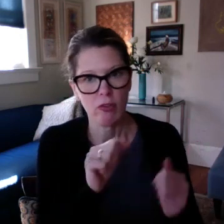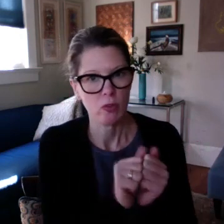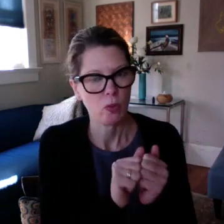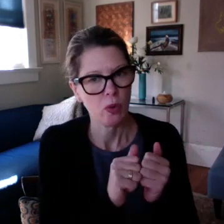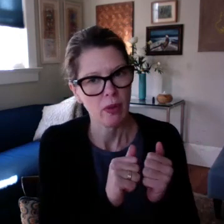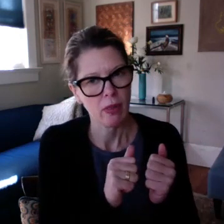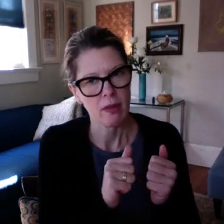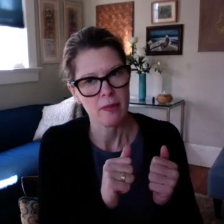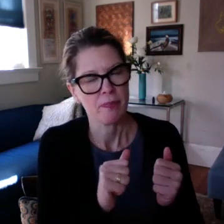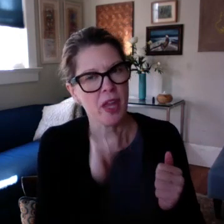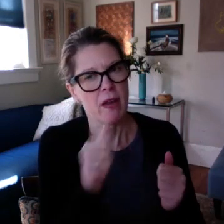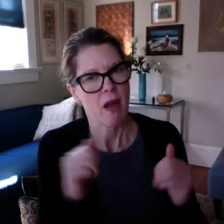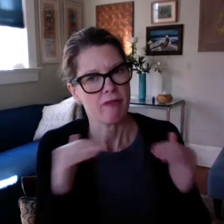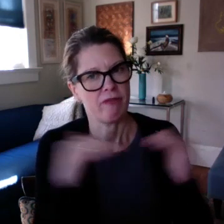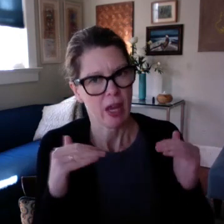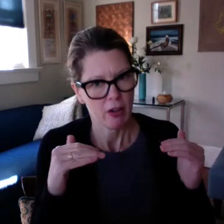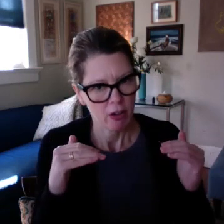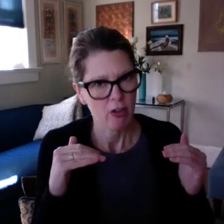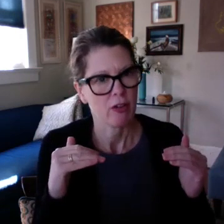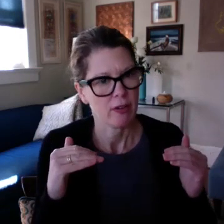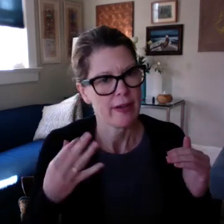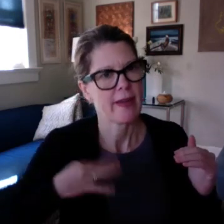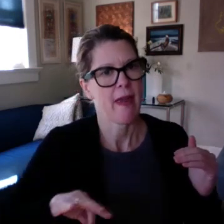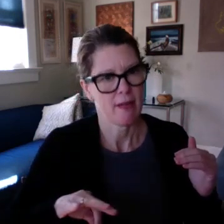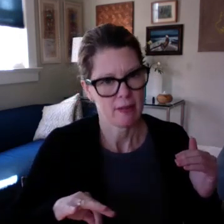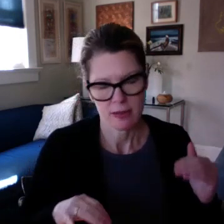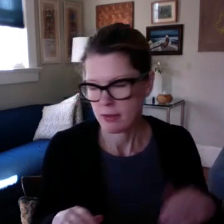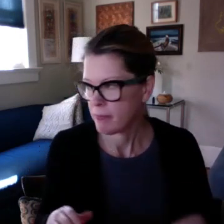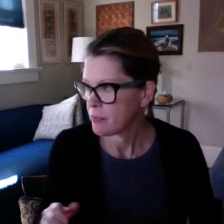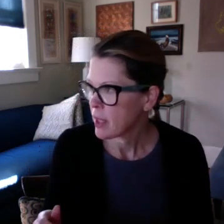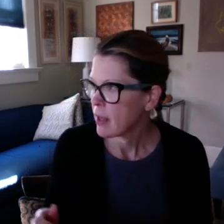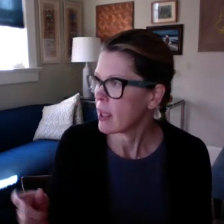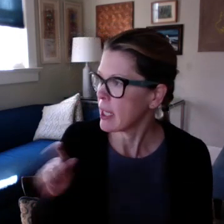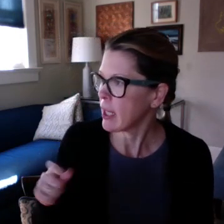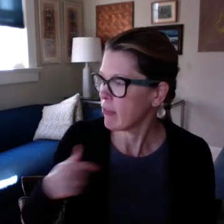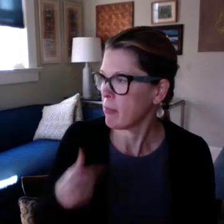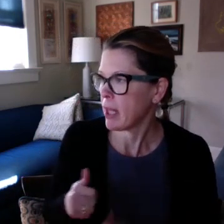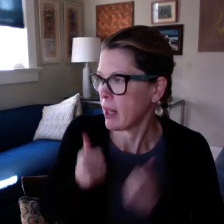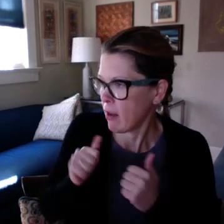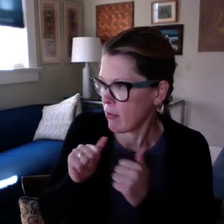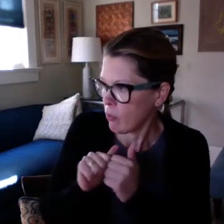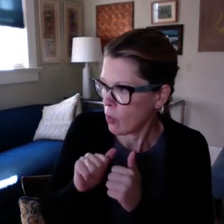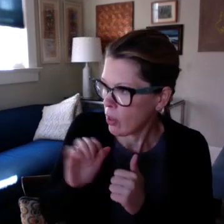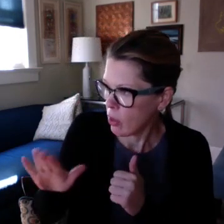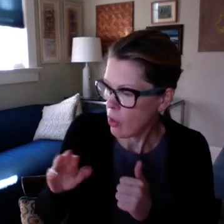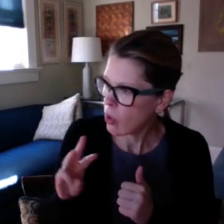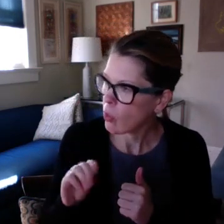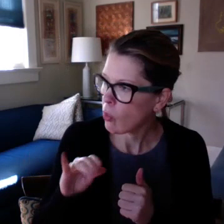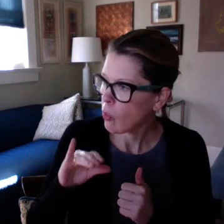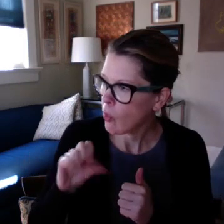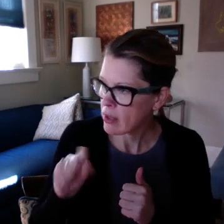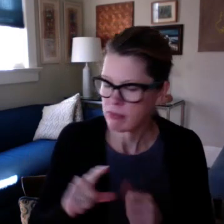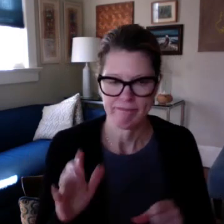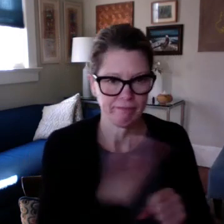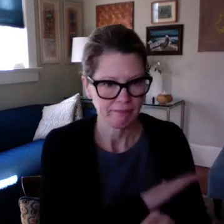Turn my eyes from watching what is worthless. Give me life in your ways. Fulfill your promise to